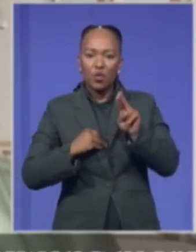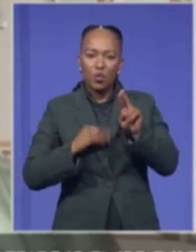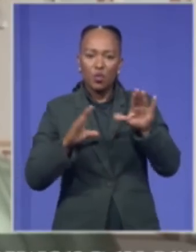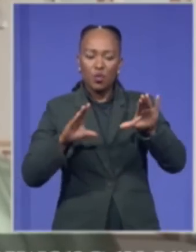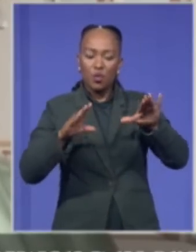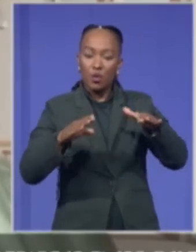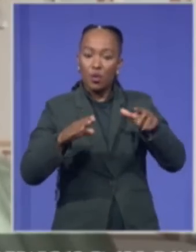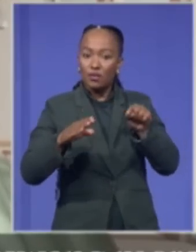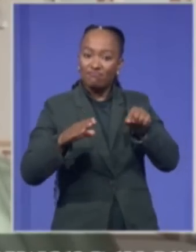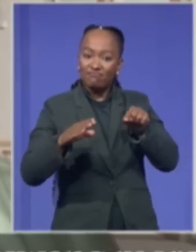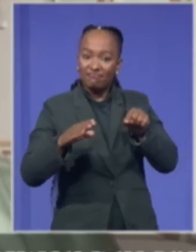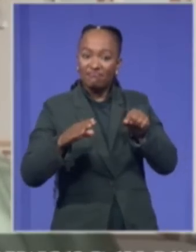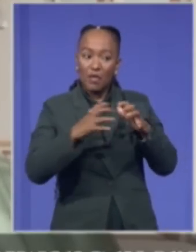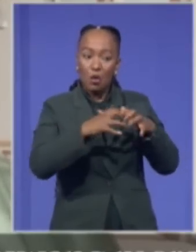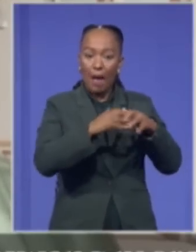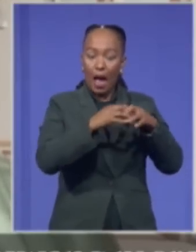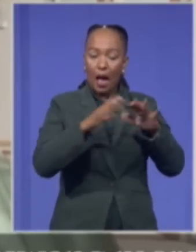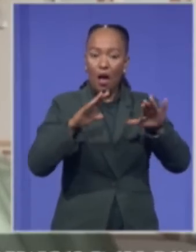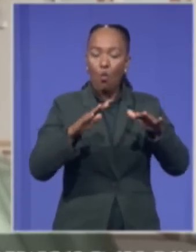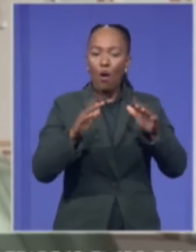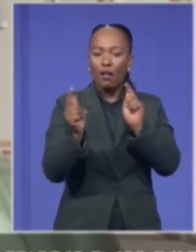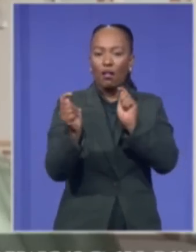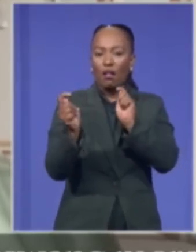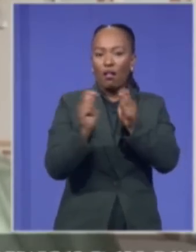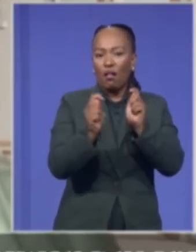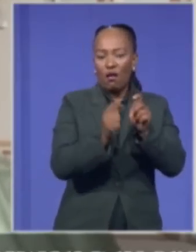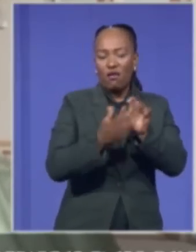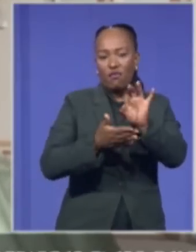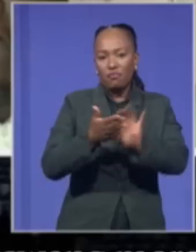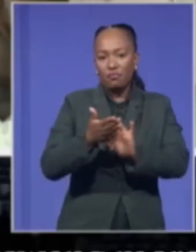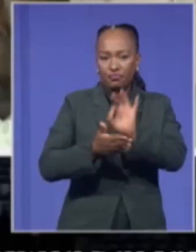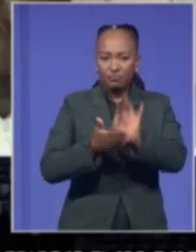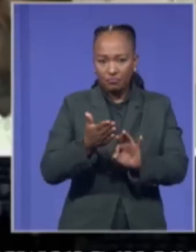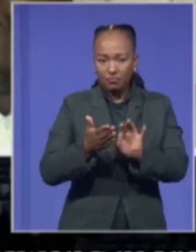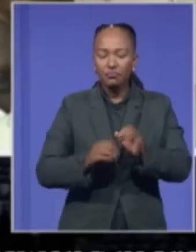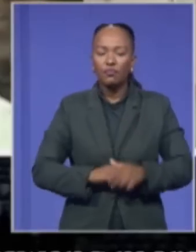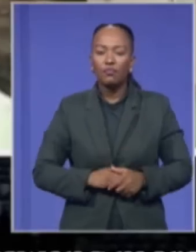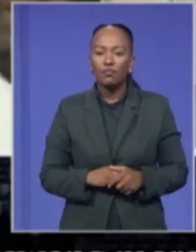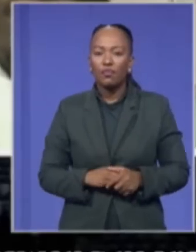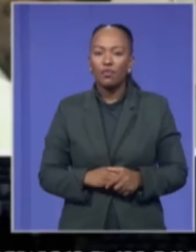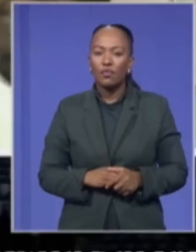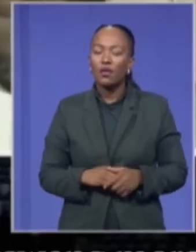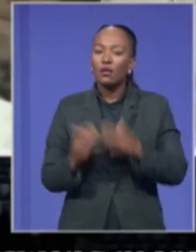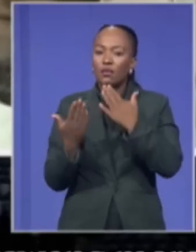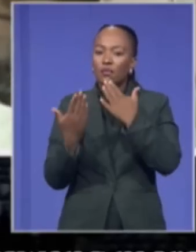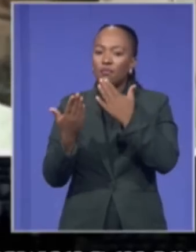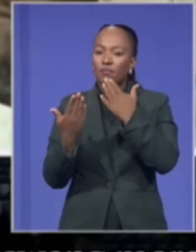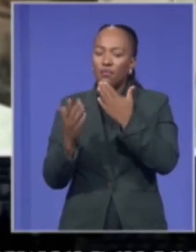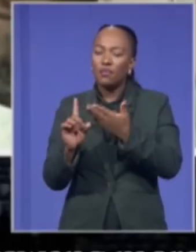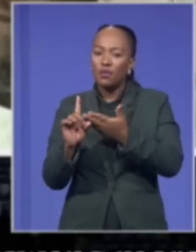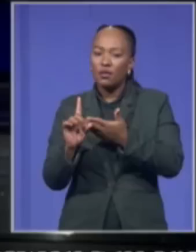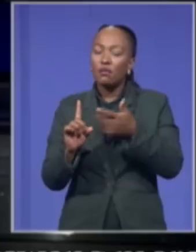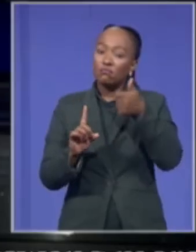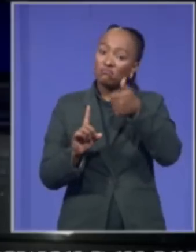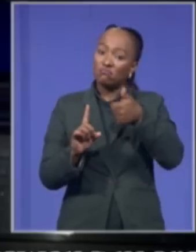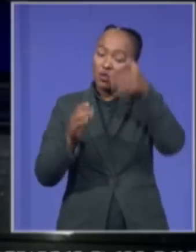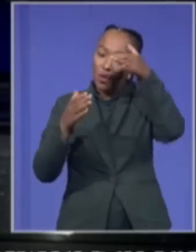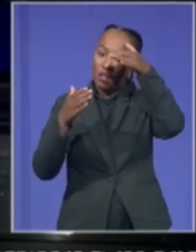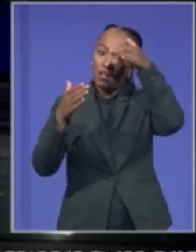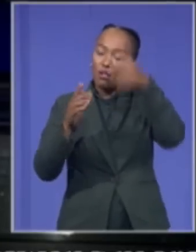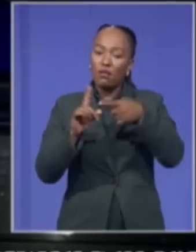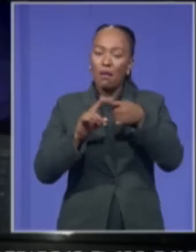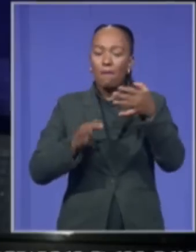ka lebaka la dipheto tša bona ba kgetha re leboile haholo eo mmui ke setsebi sa